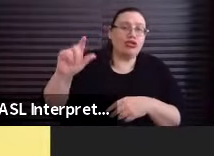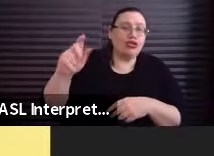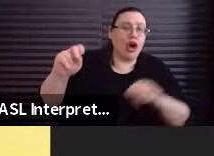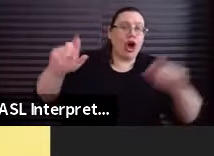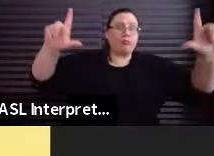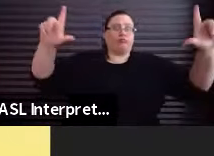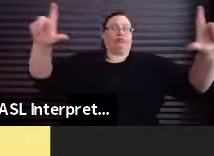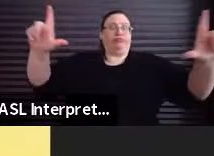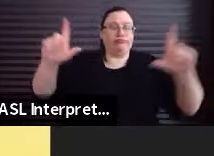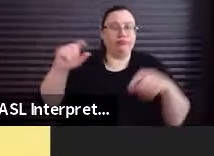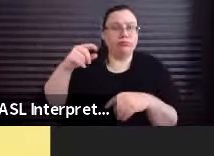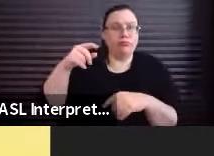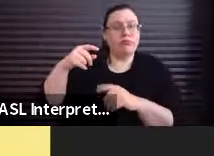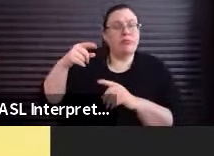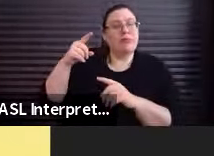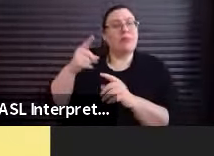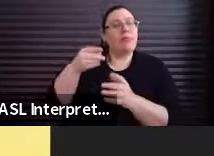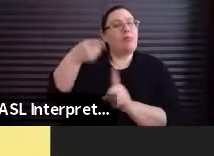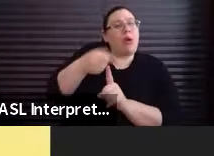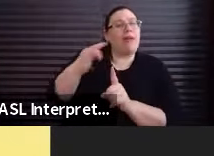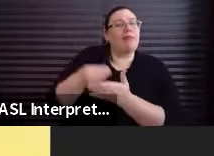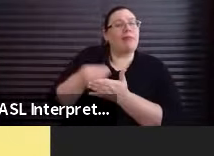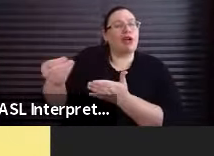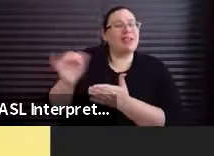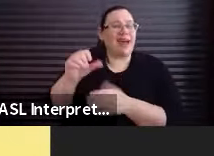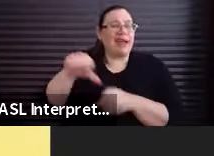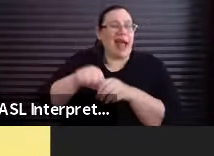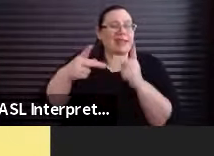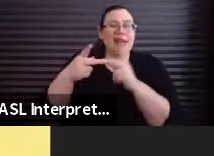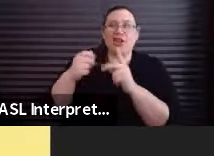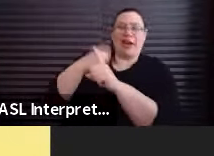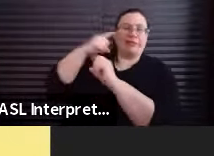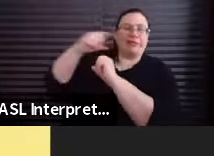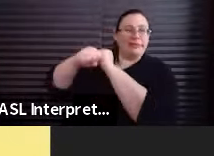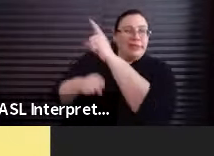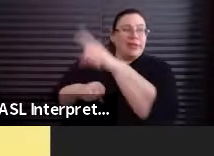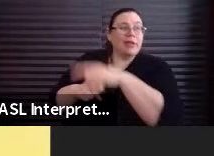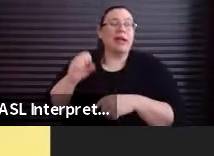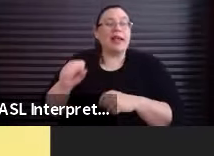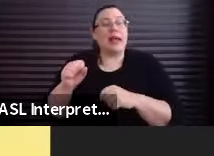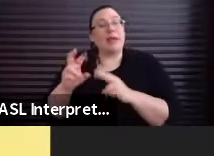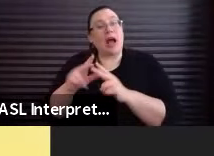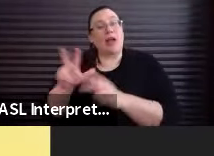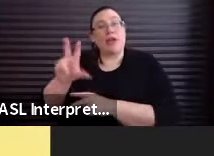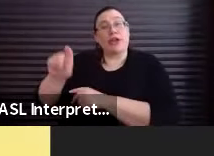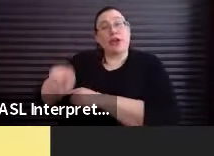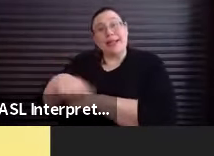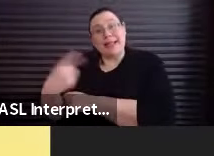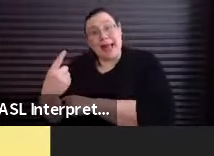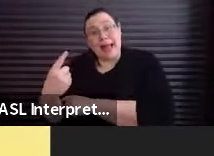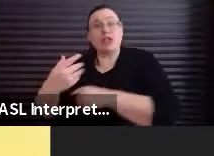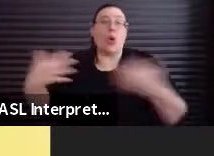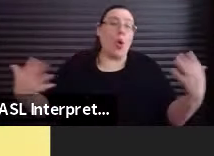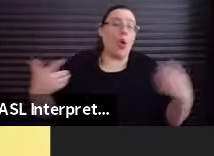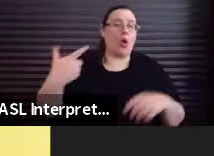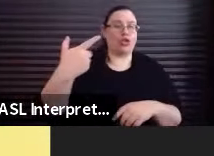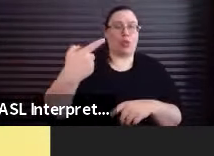when they purchase theatrical industrial use, they can either do it for 30 days or for the full 21 months of